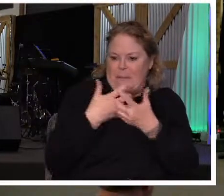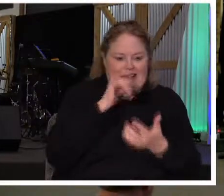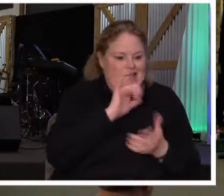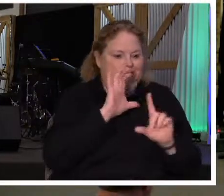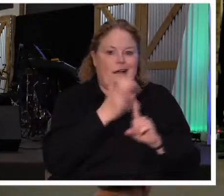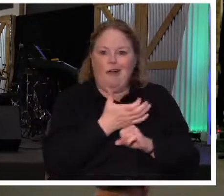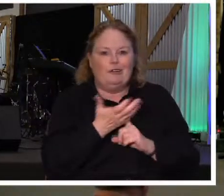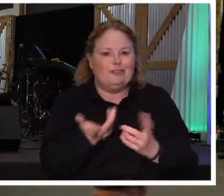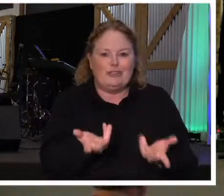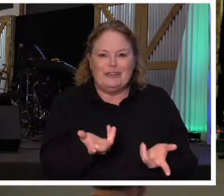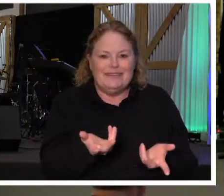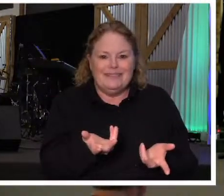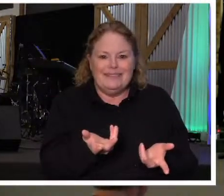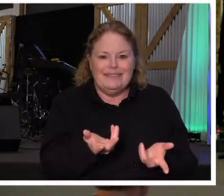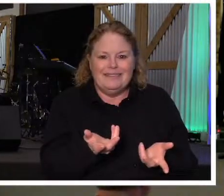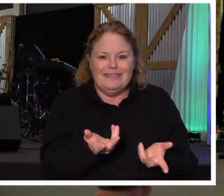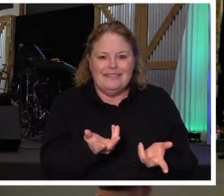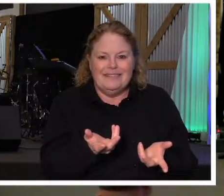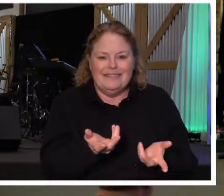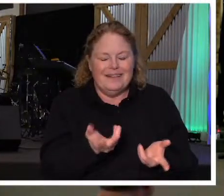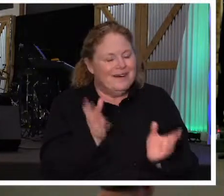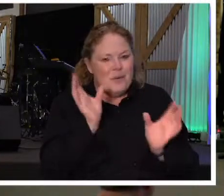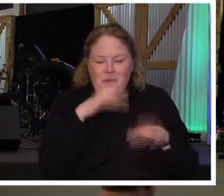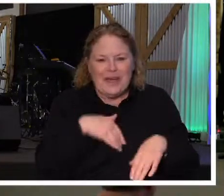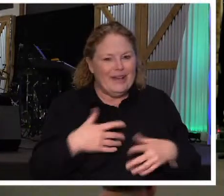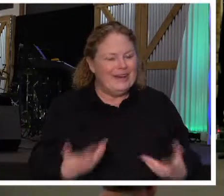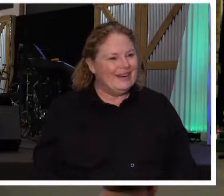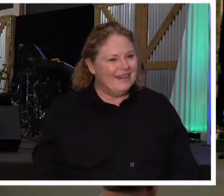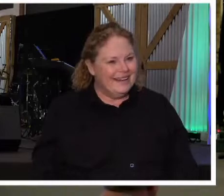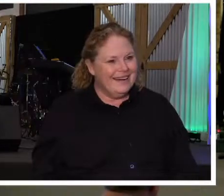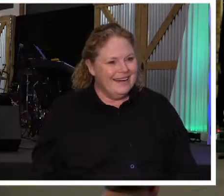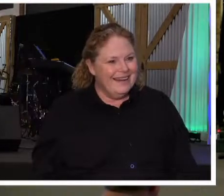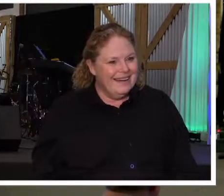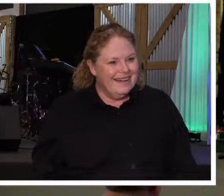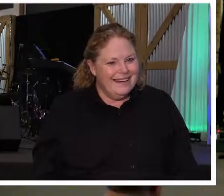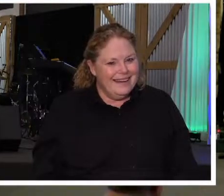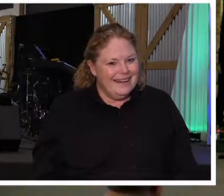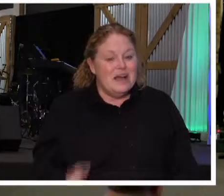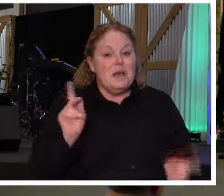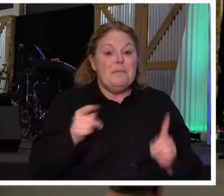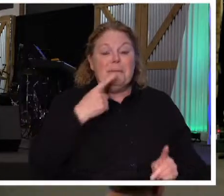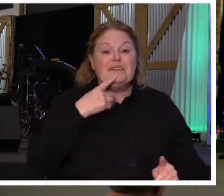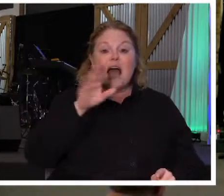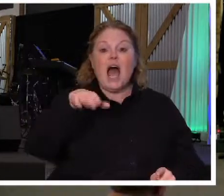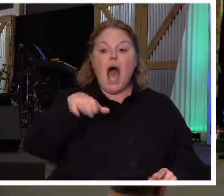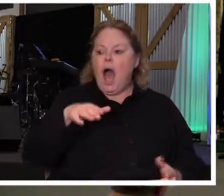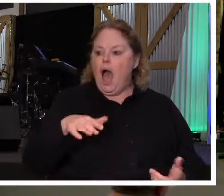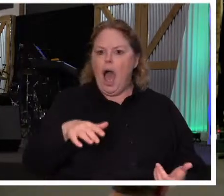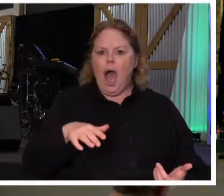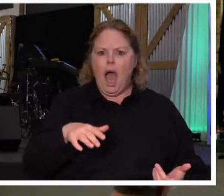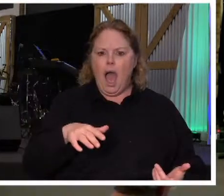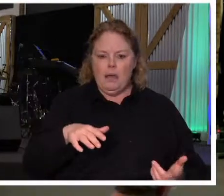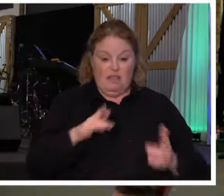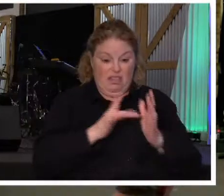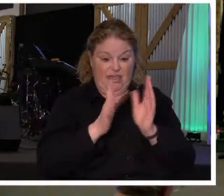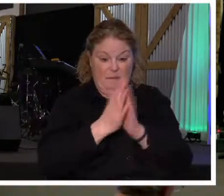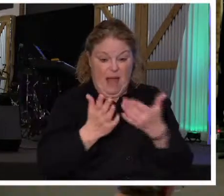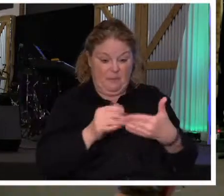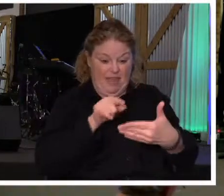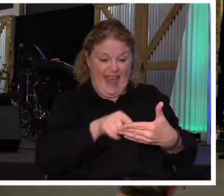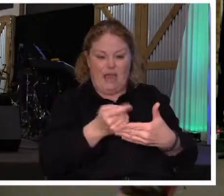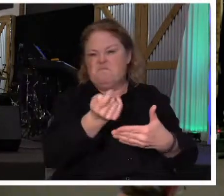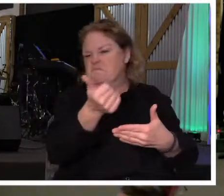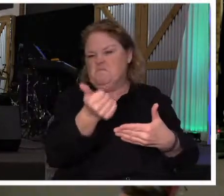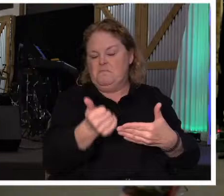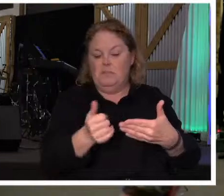to be surrounded by what we believe to be true. And so people will say, you know, I can't believe that part of the word, or I can't believe that,